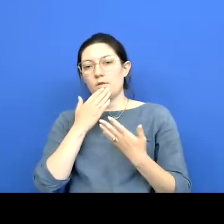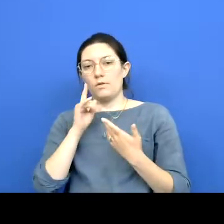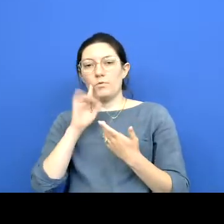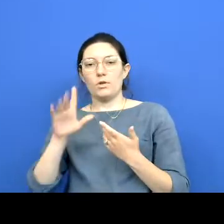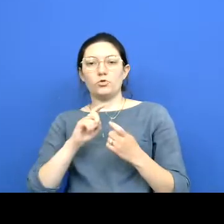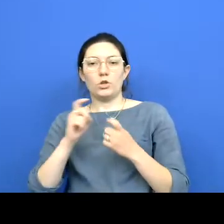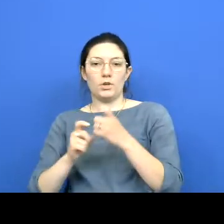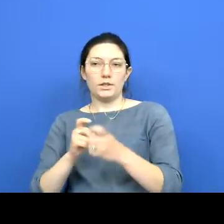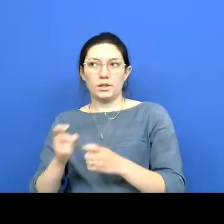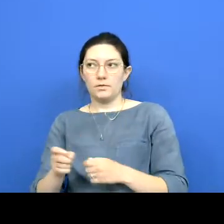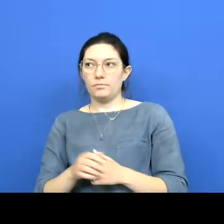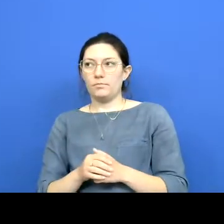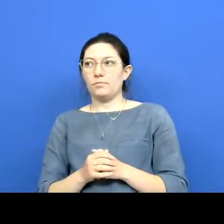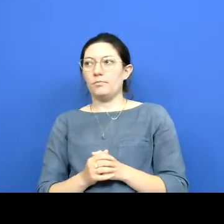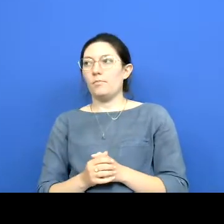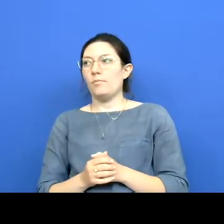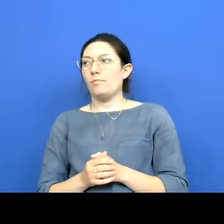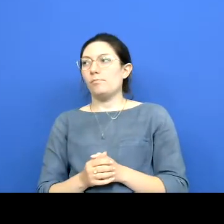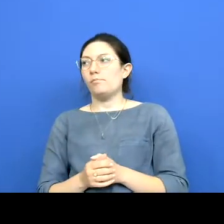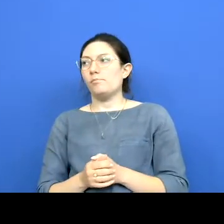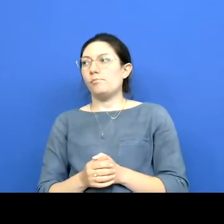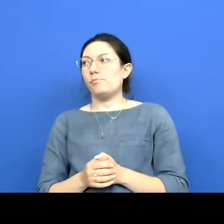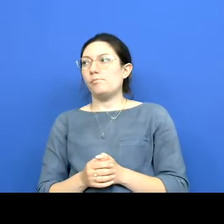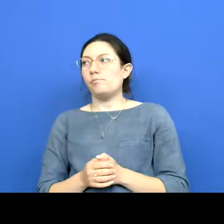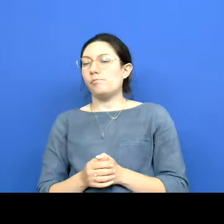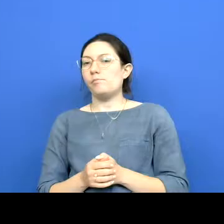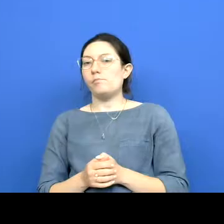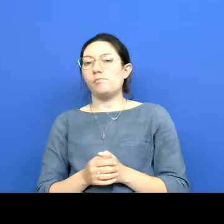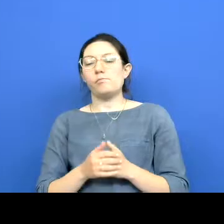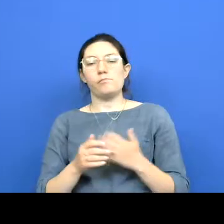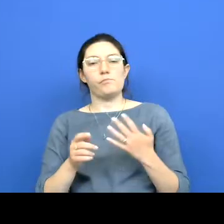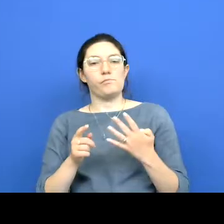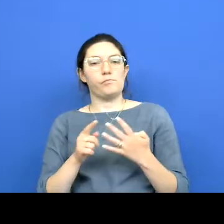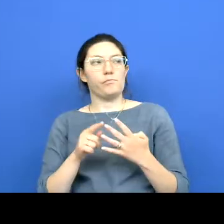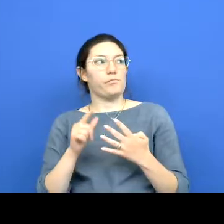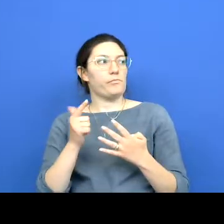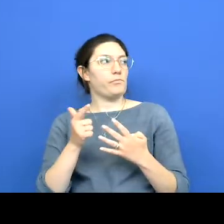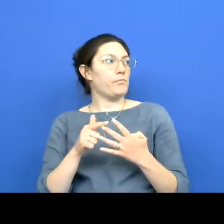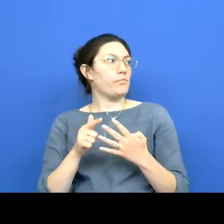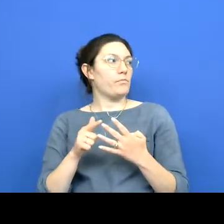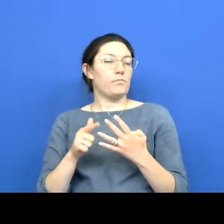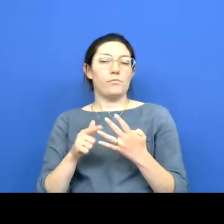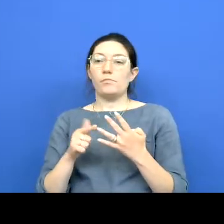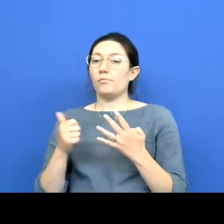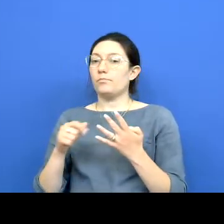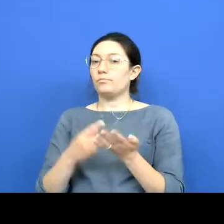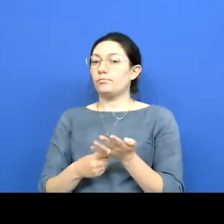thanks John and Lynn Guerrera for their generosity. Second. Any discussion?